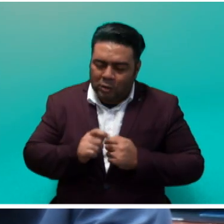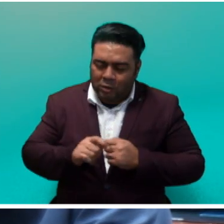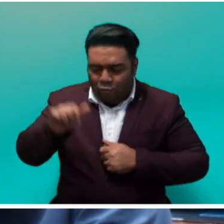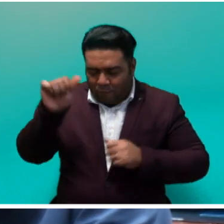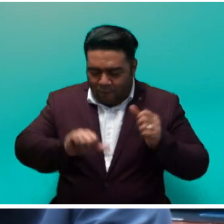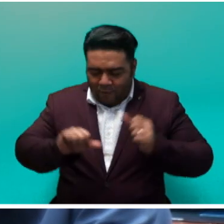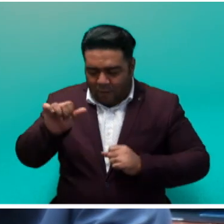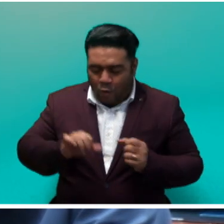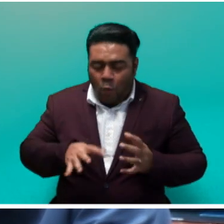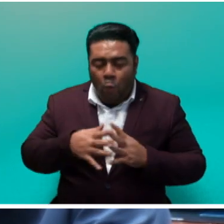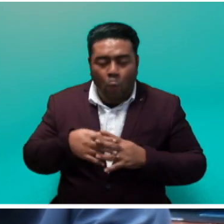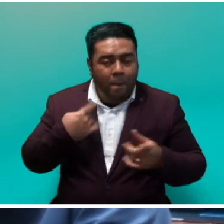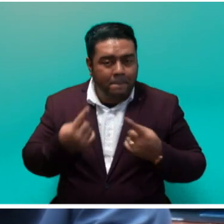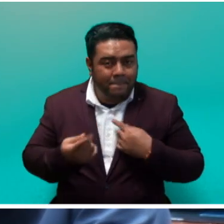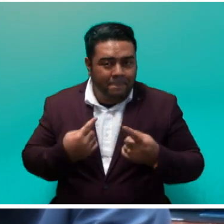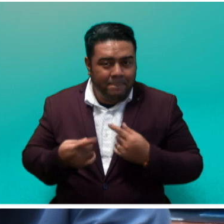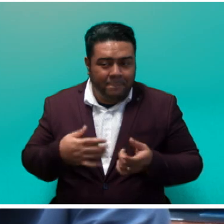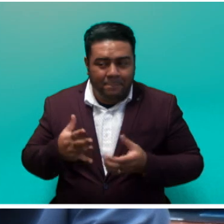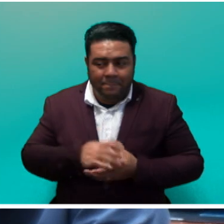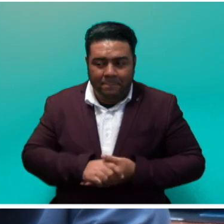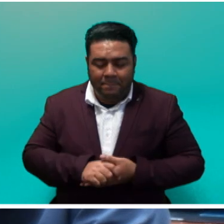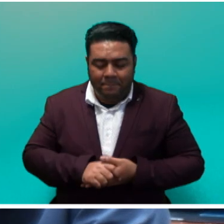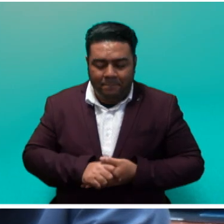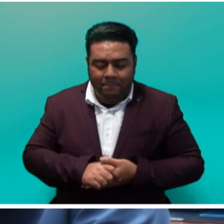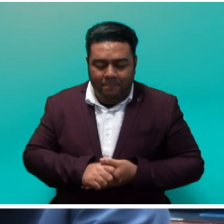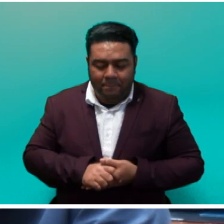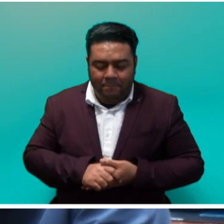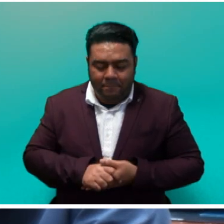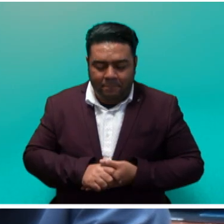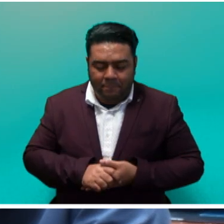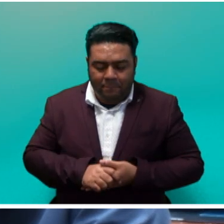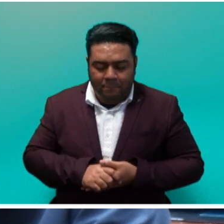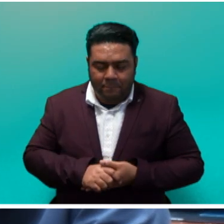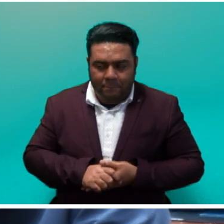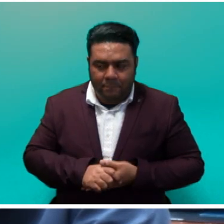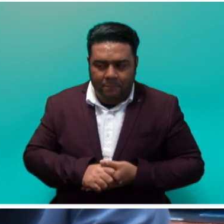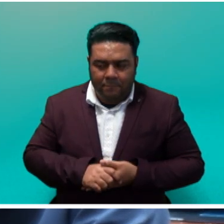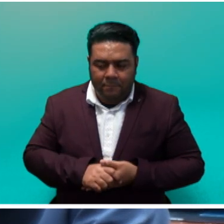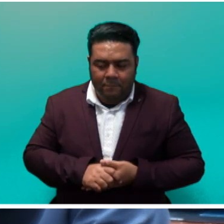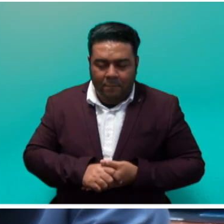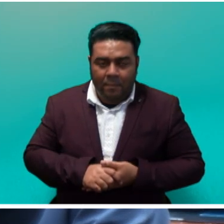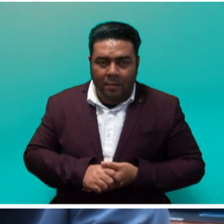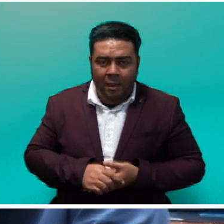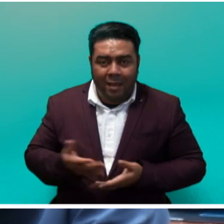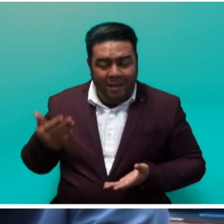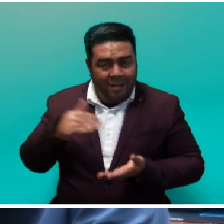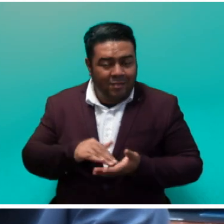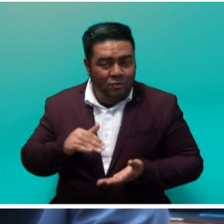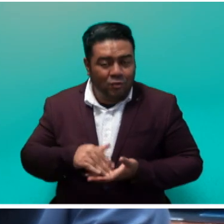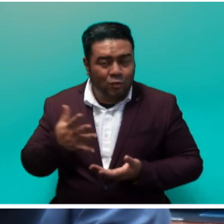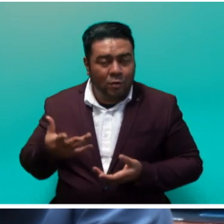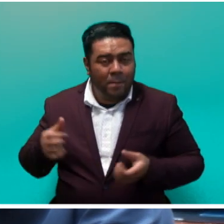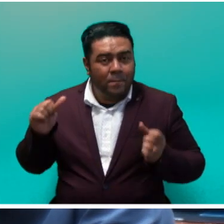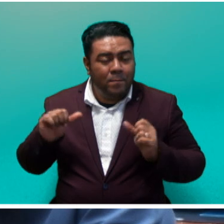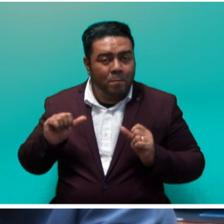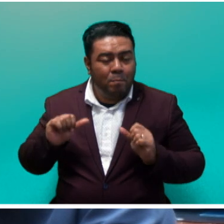such as web application firewalls, security operations center with log management. Mr. Speaker, in addition to the protective